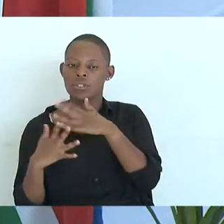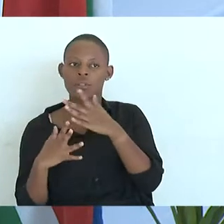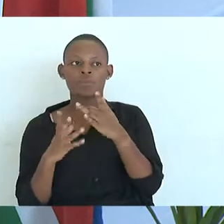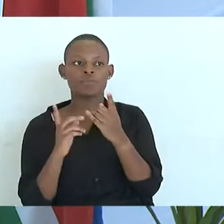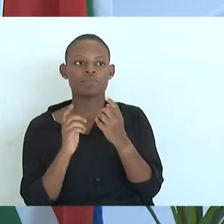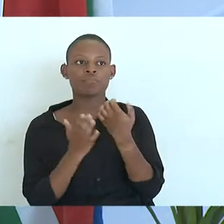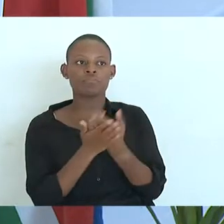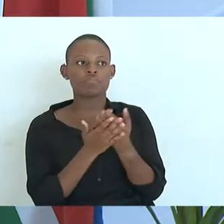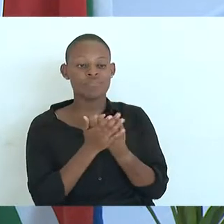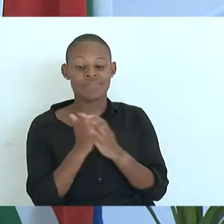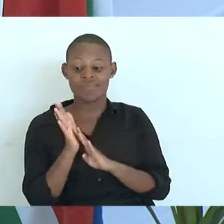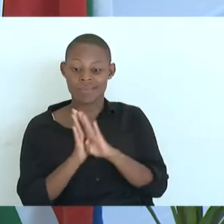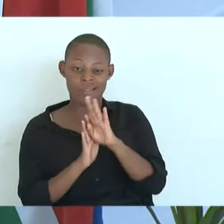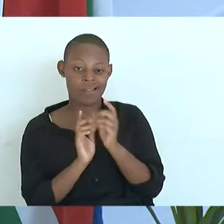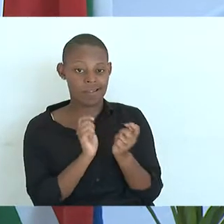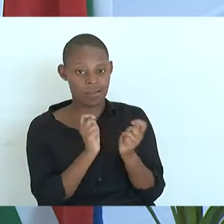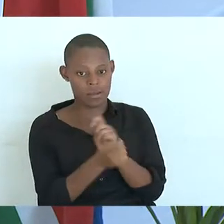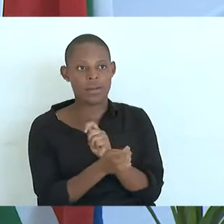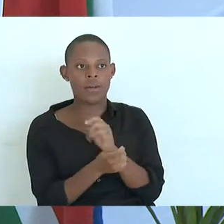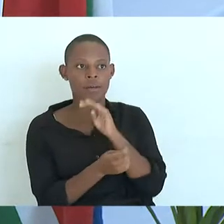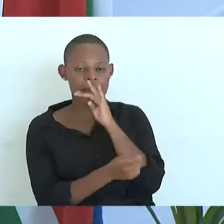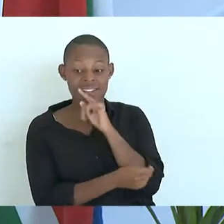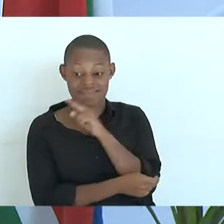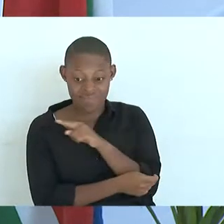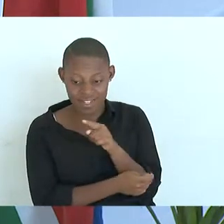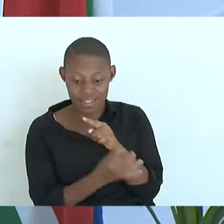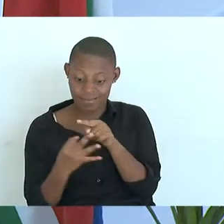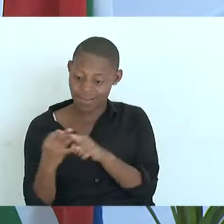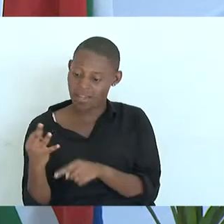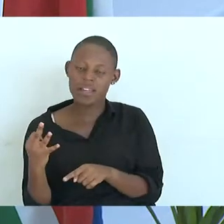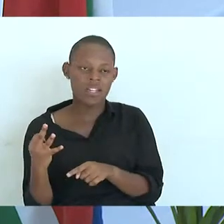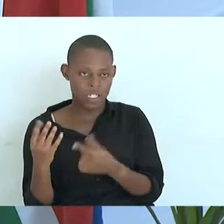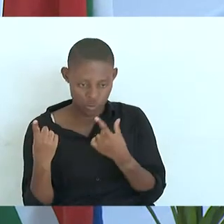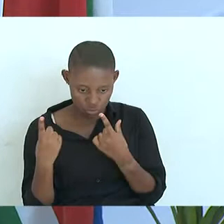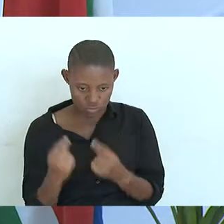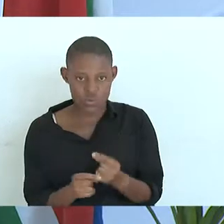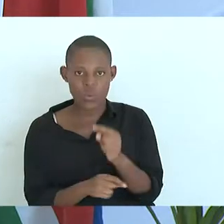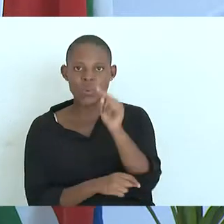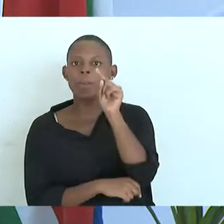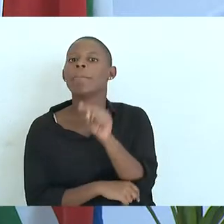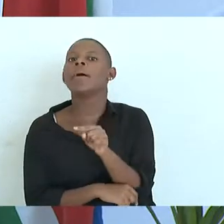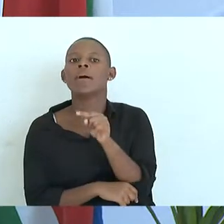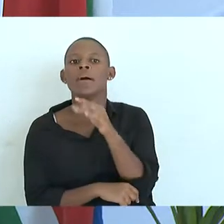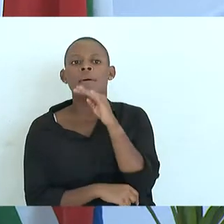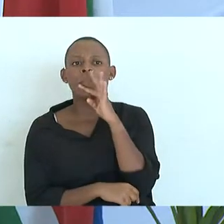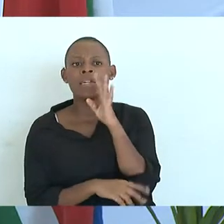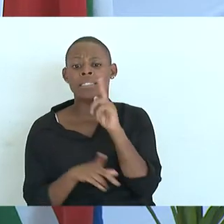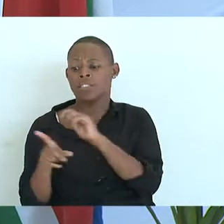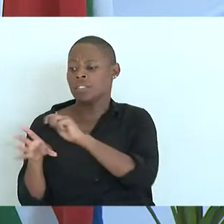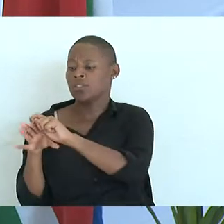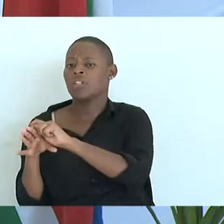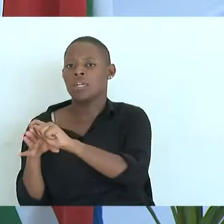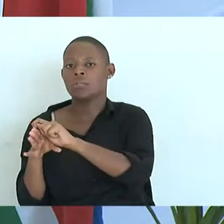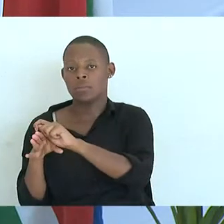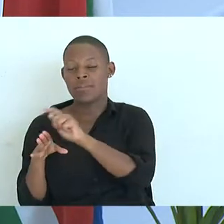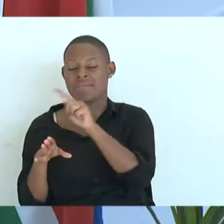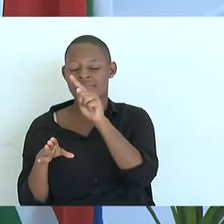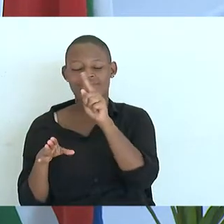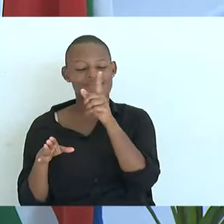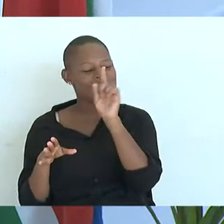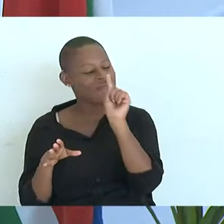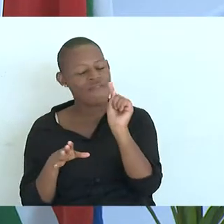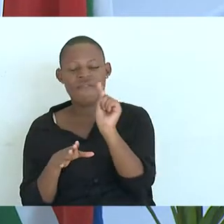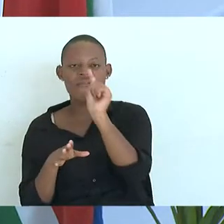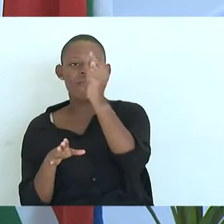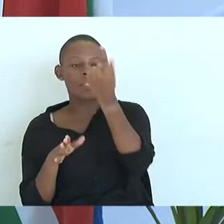transformation. So i-practical yilezi zinto ezintathu. But into yokutraina siyibeka phambili.